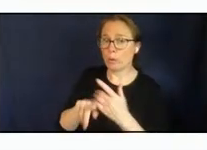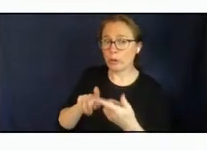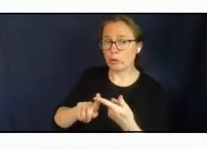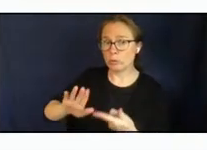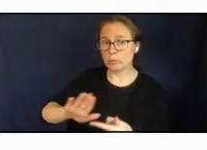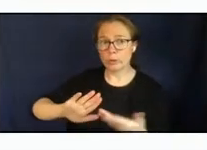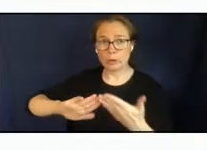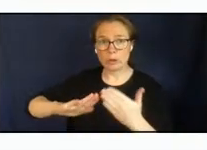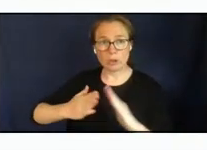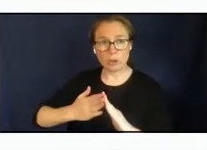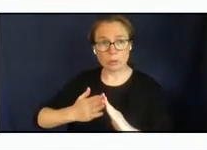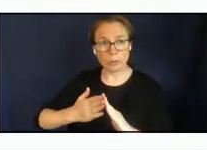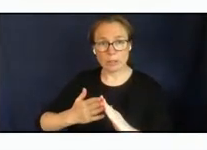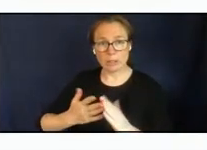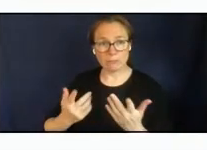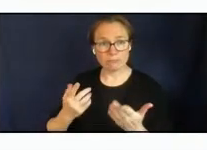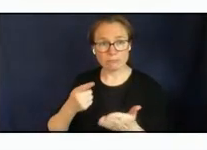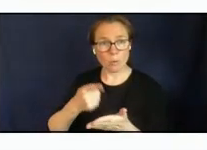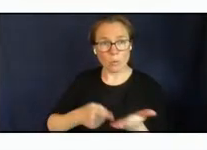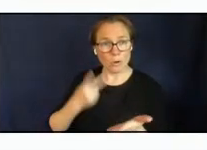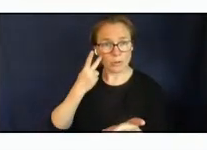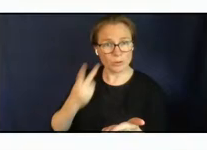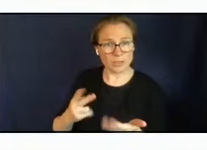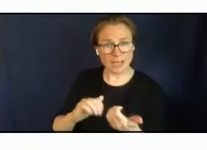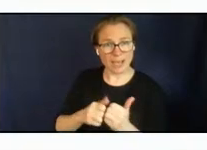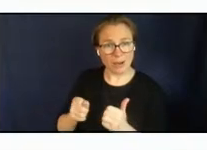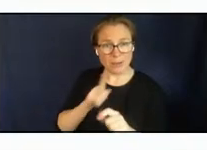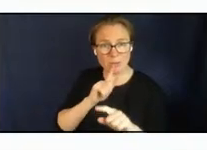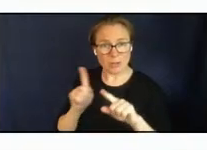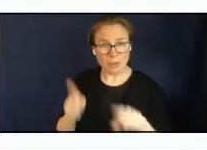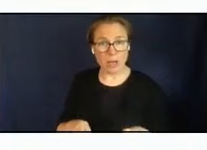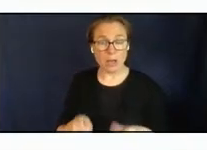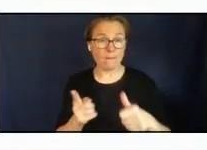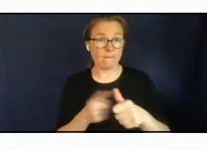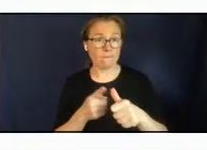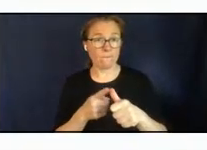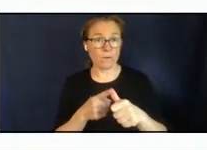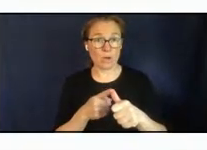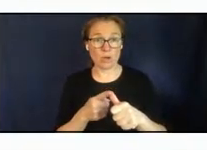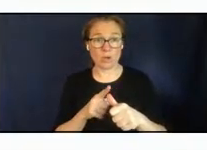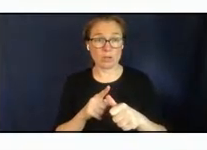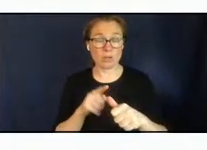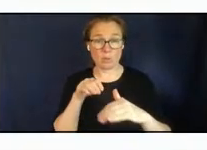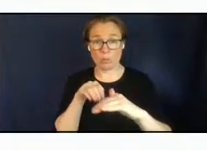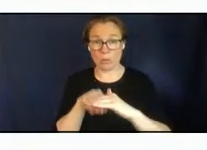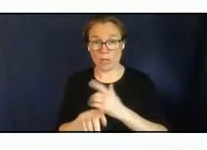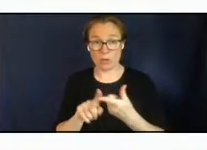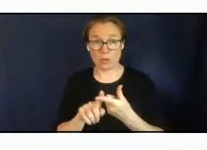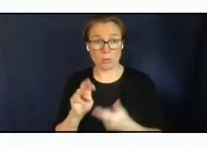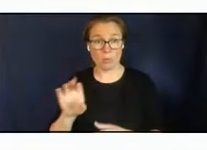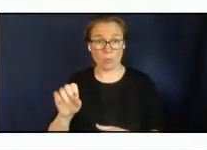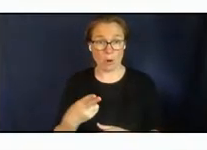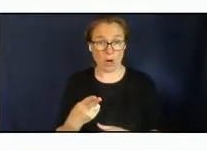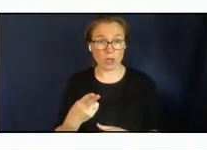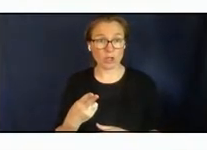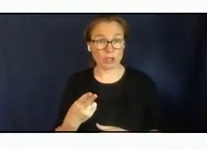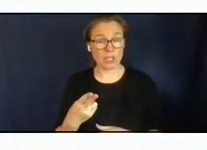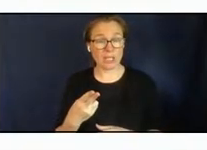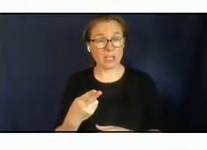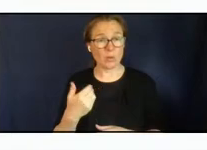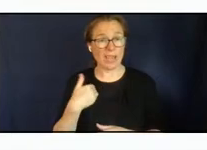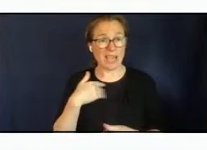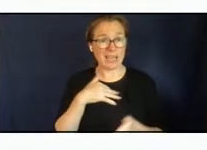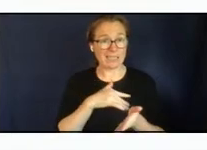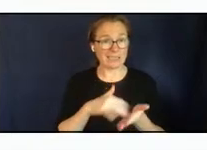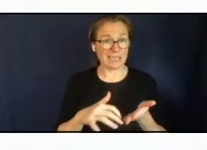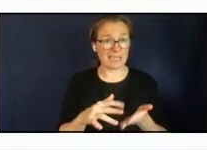overcome it. Absolutely. When we first entered the space in March, I'll be honest, coming off of the Key to Oregon study, we faced a significant amount